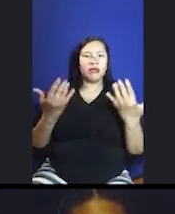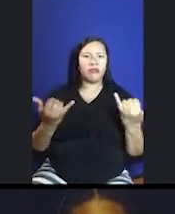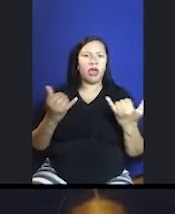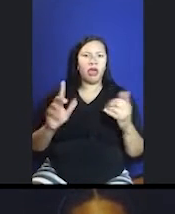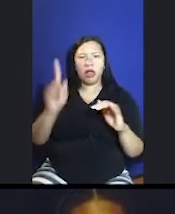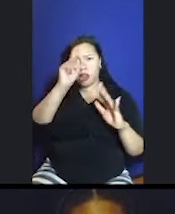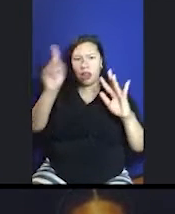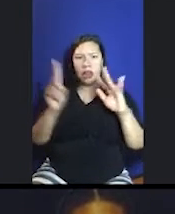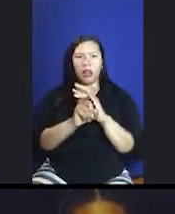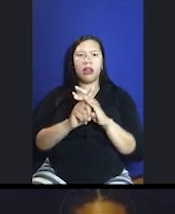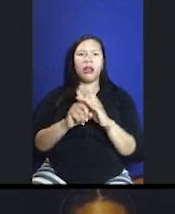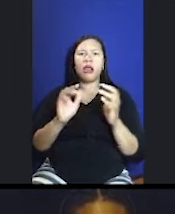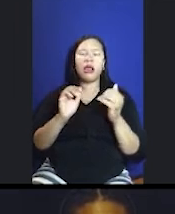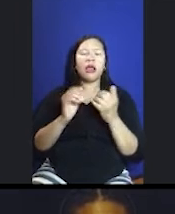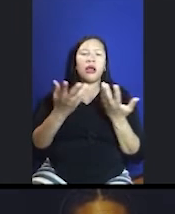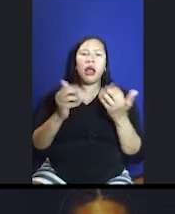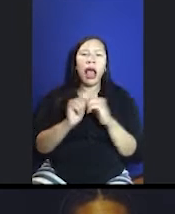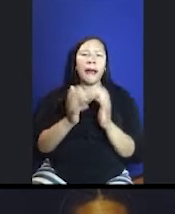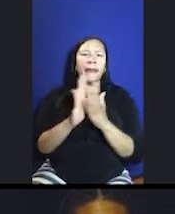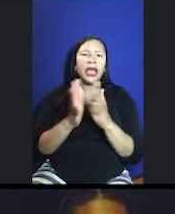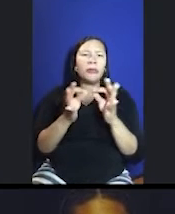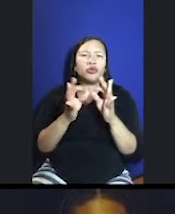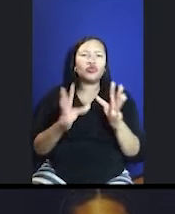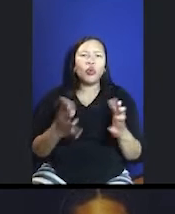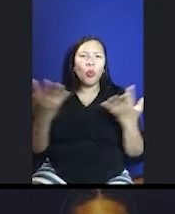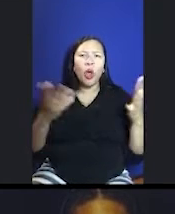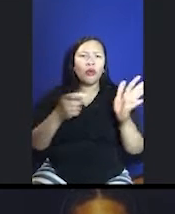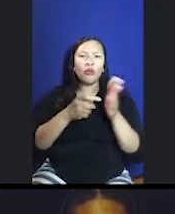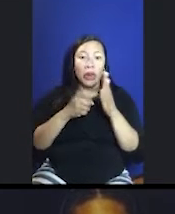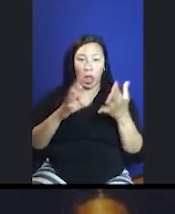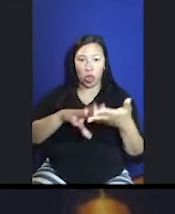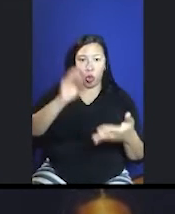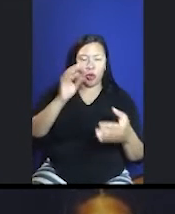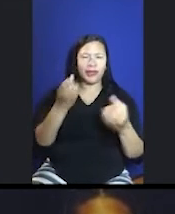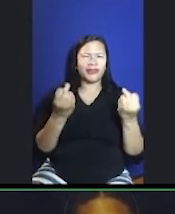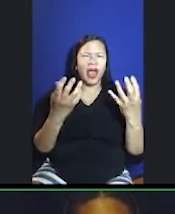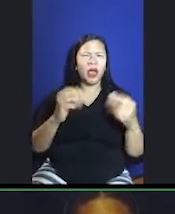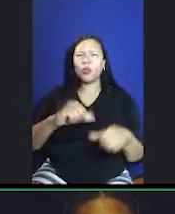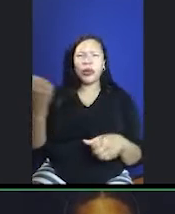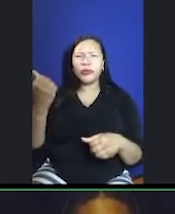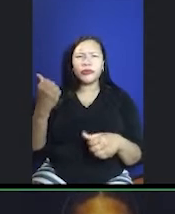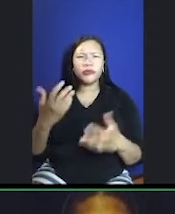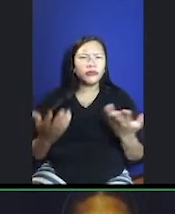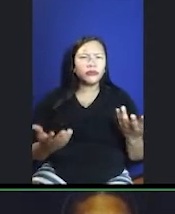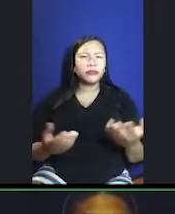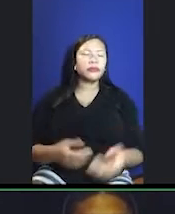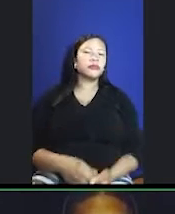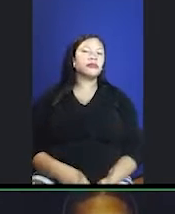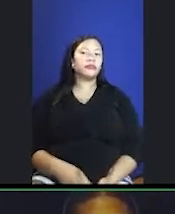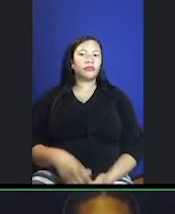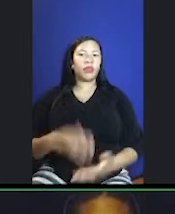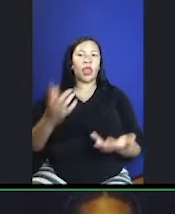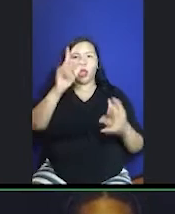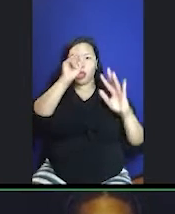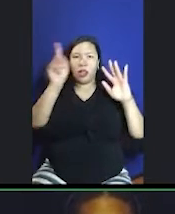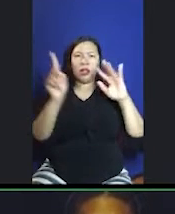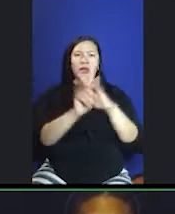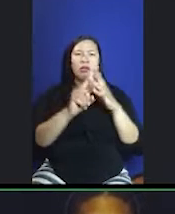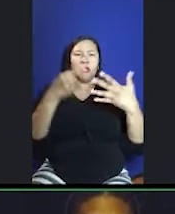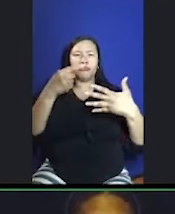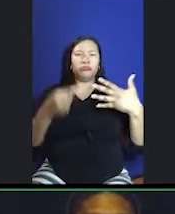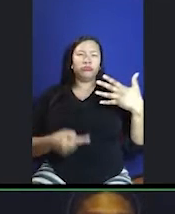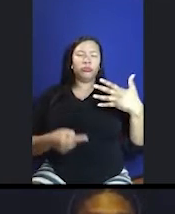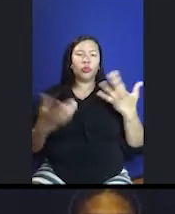to be a interpreter, like besides just learning sign language? Well, the things that are coming to mind for me right